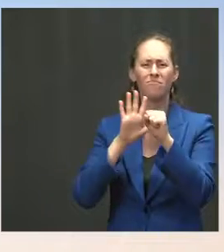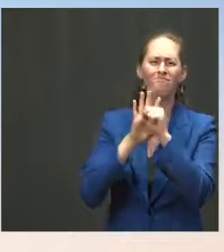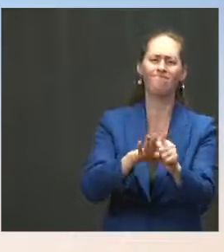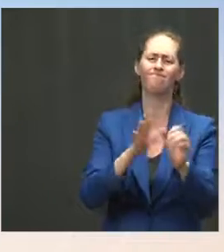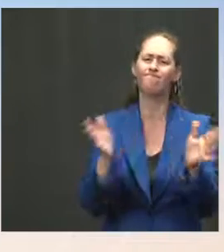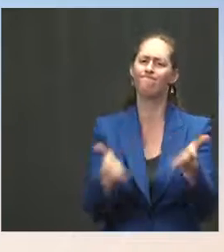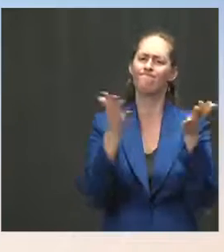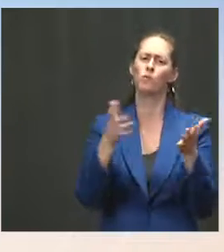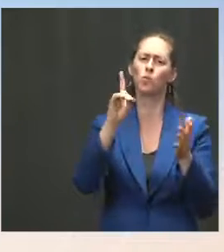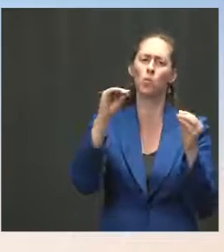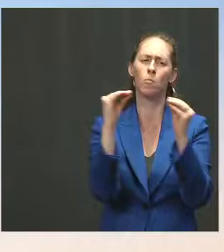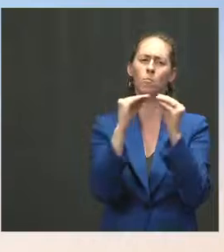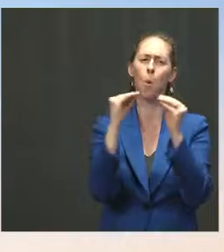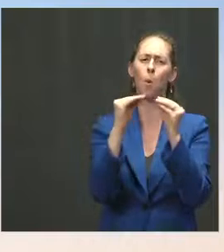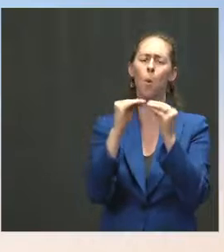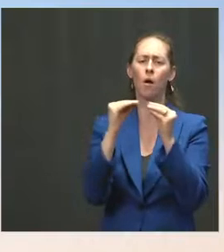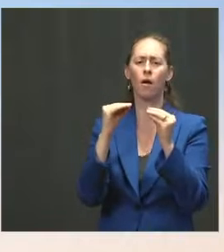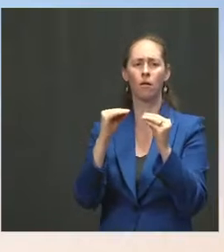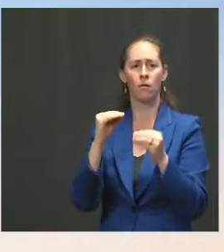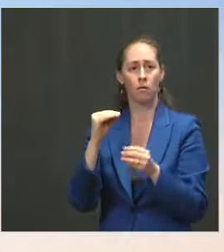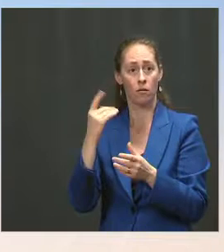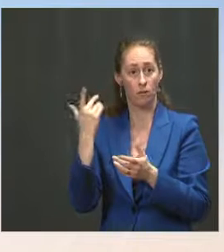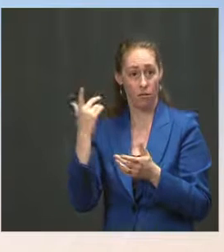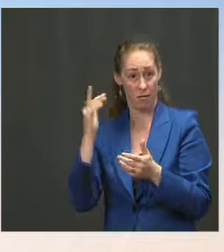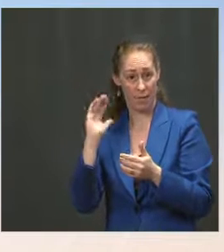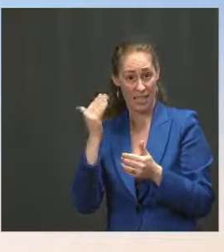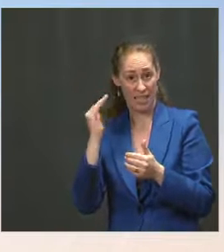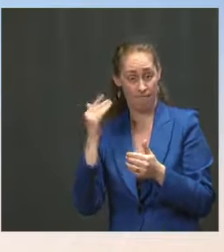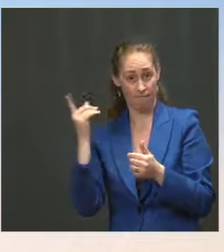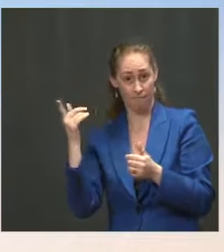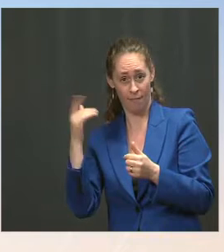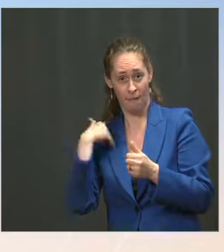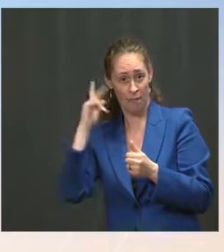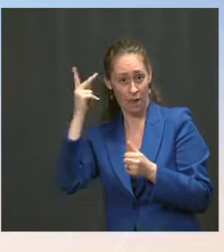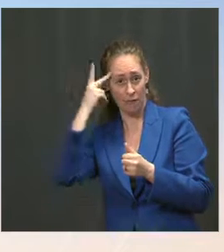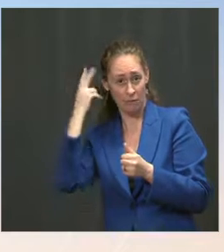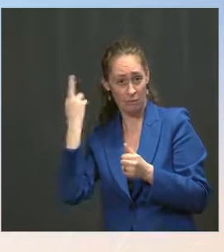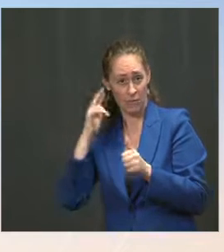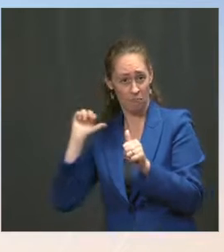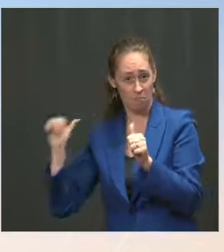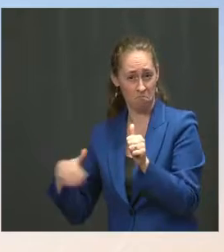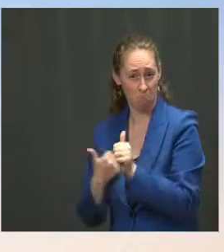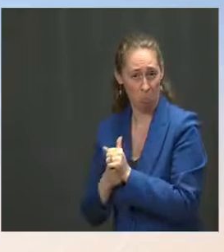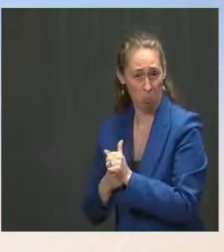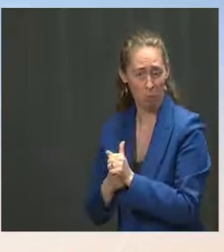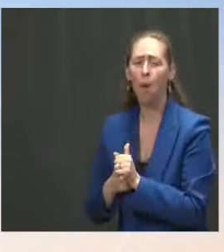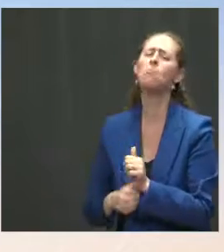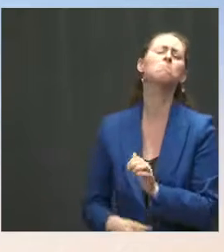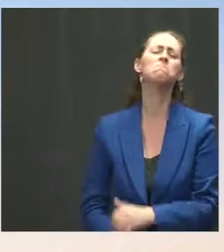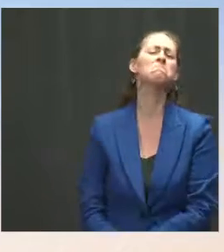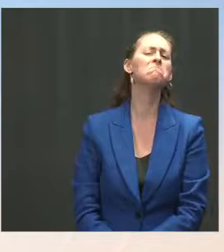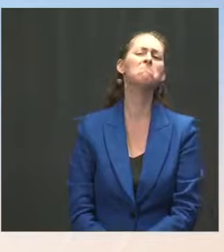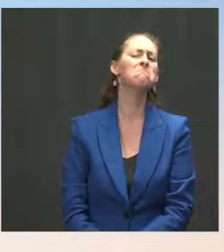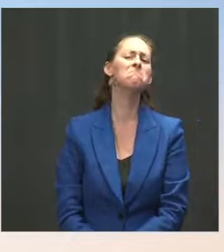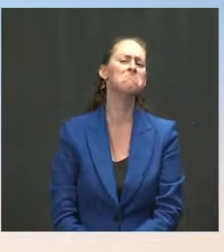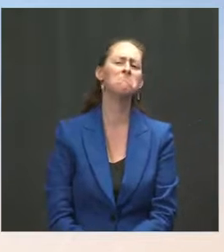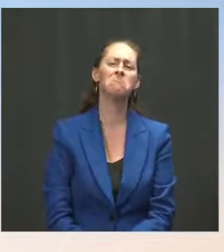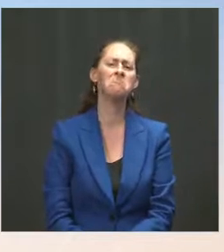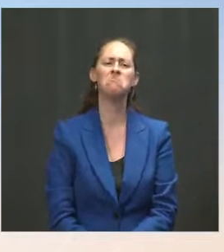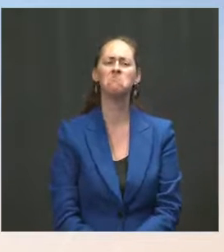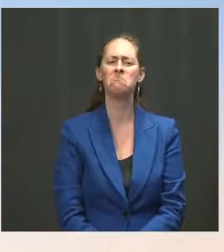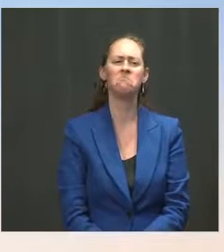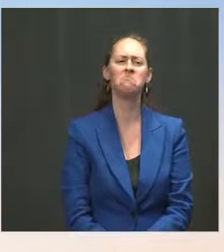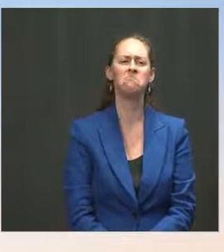for political benefit? Because that might be how they view it. Right? Well, we don't see it through a political lens. We believe that, one, the president's